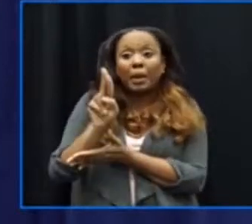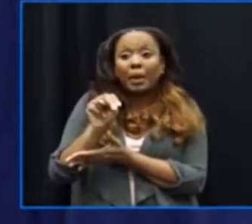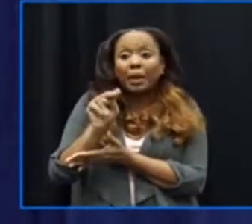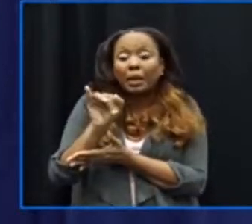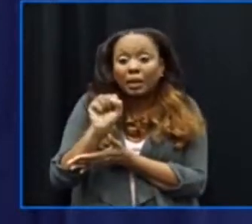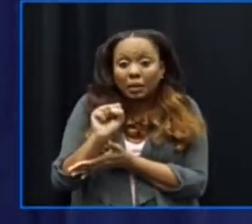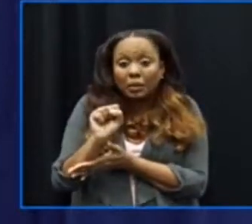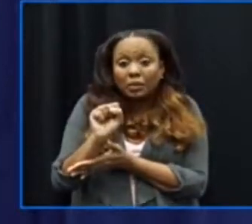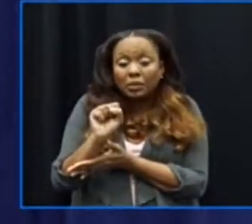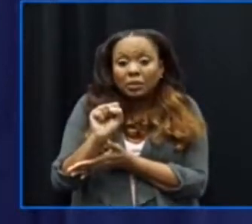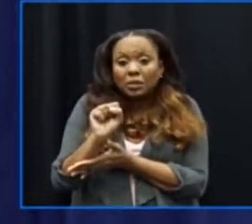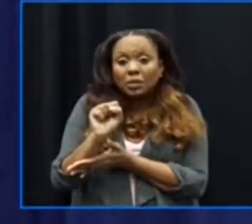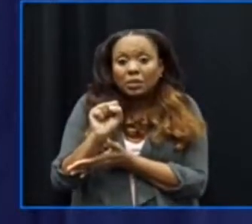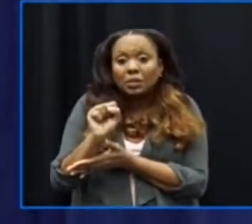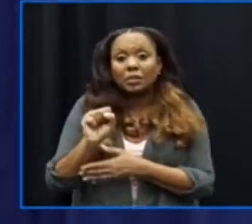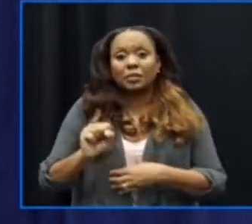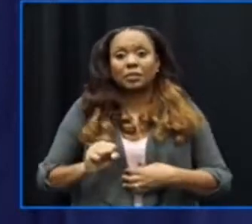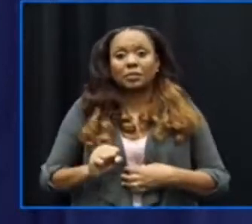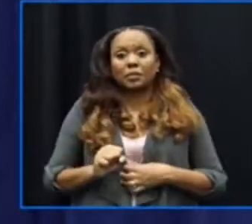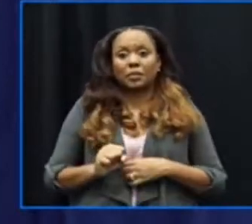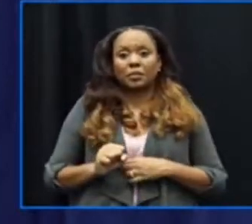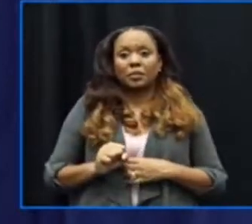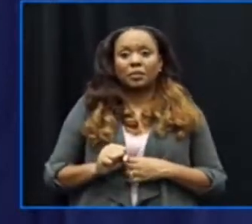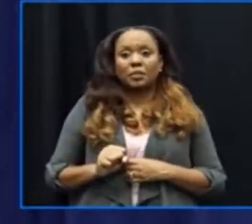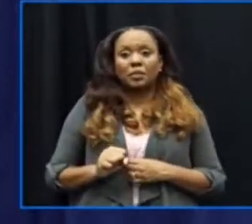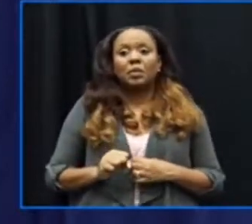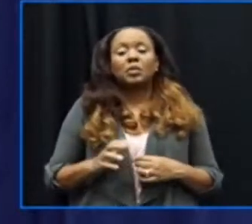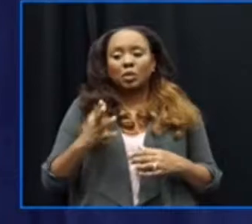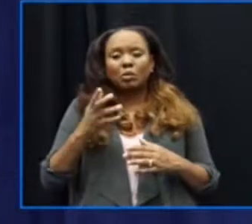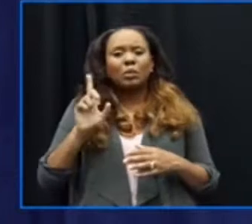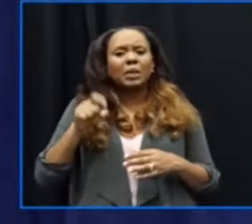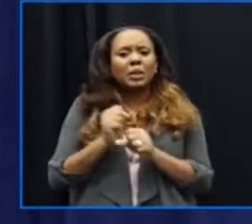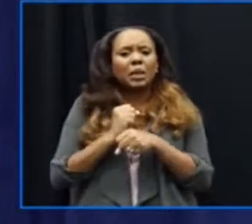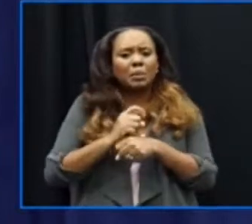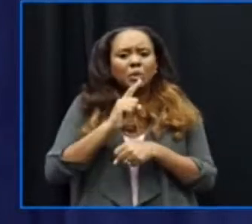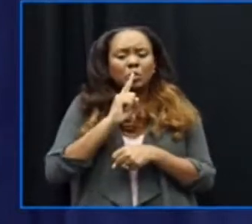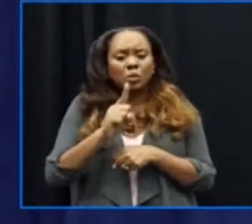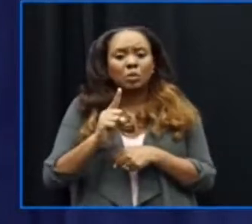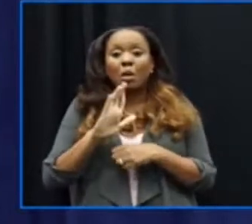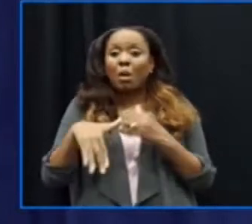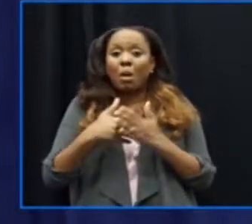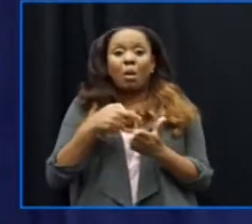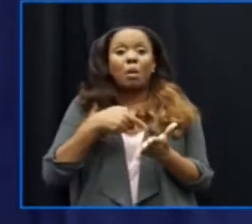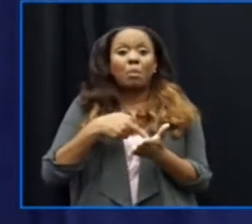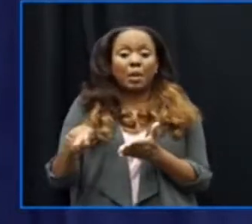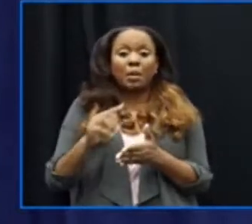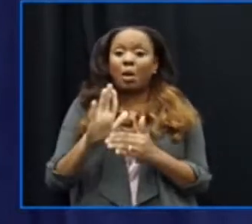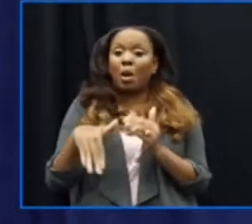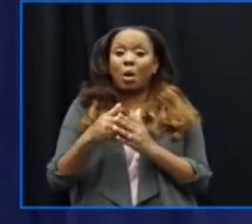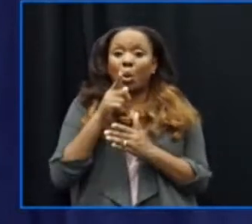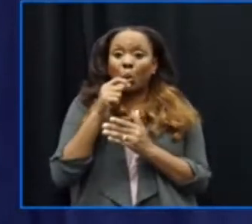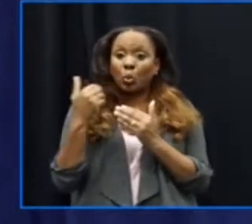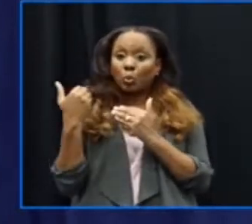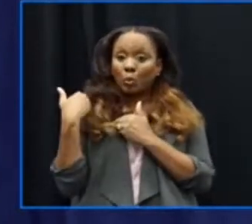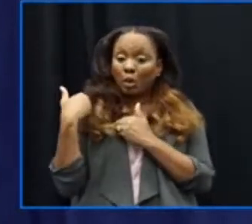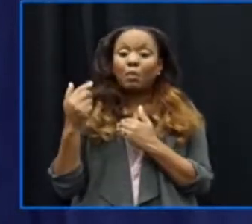to government tax revenue, employers and workers. And so when government decided